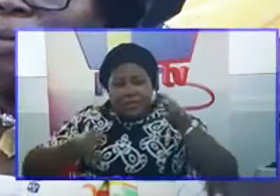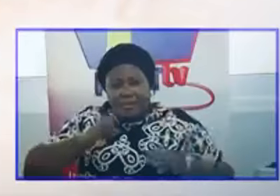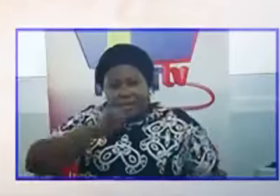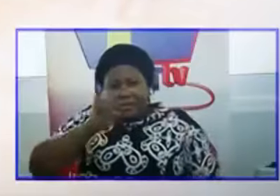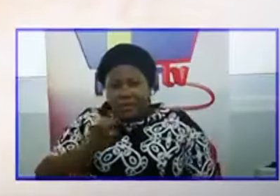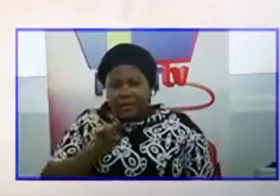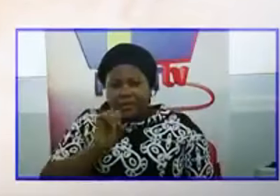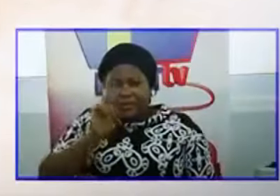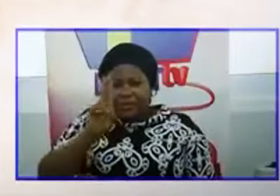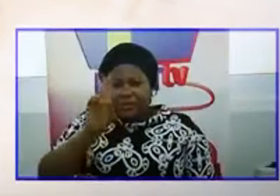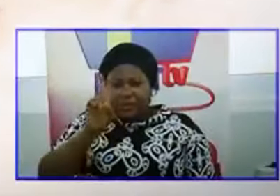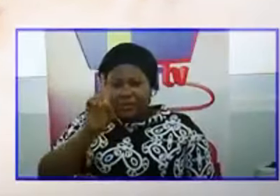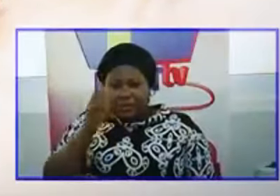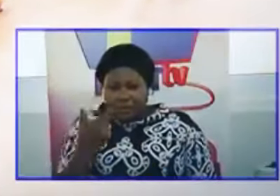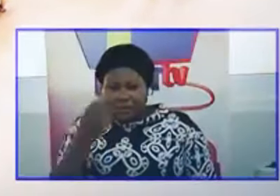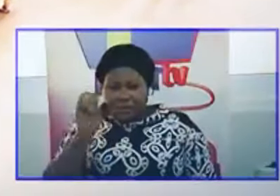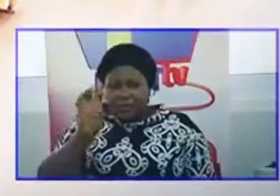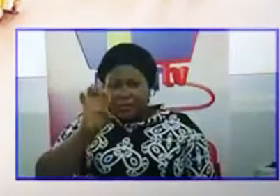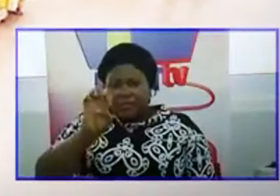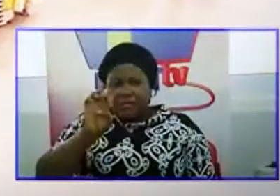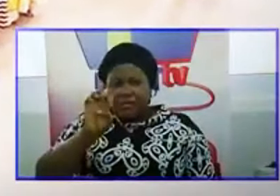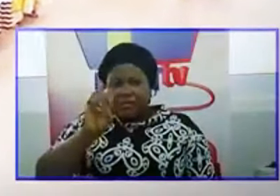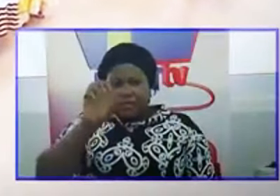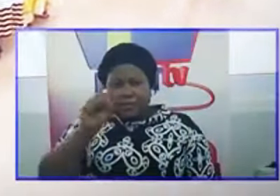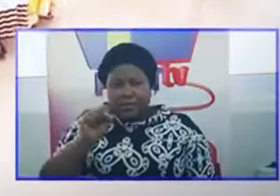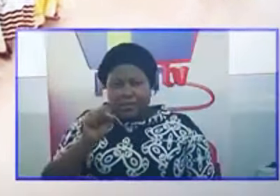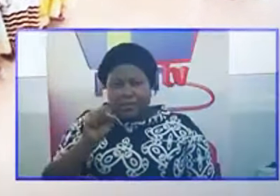are events that took place between